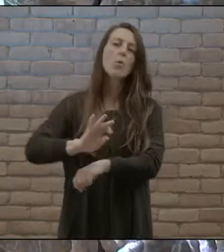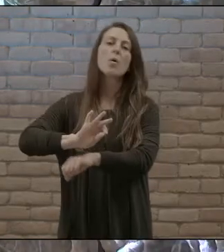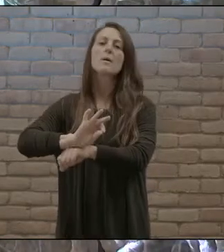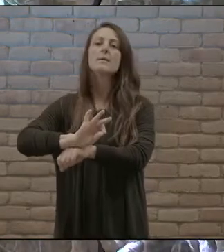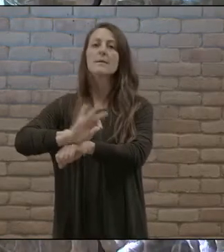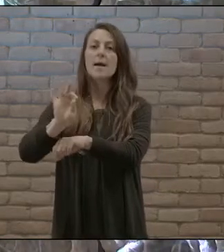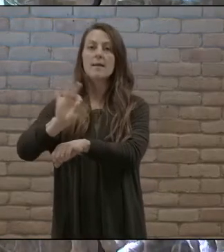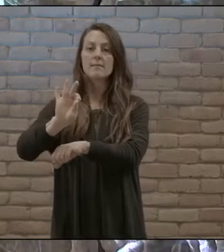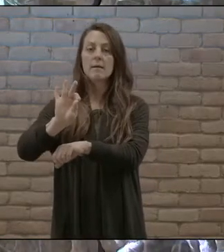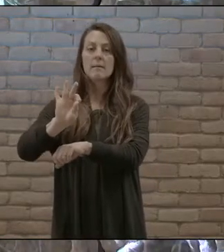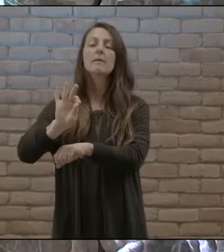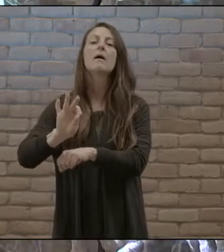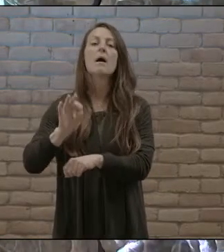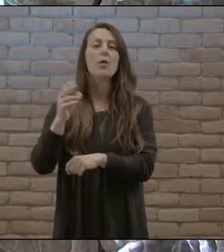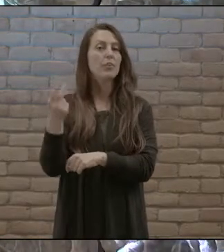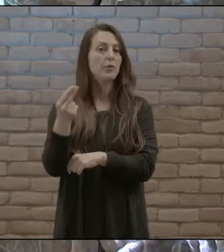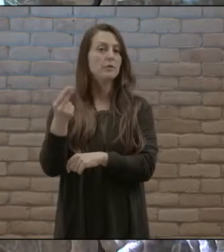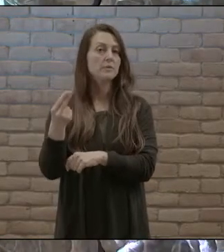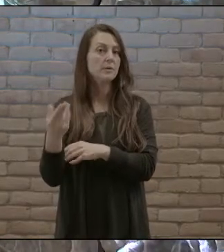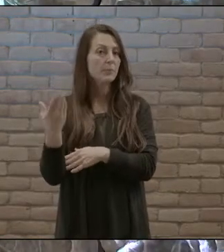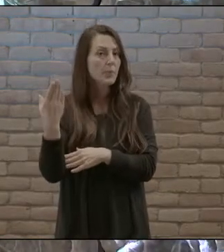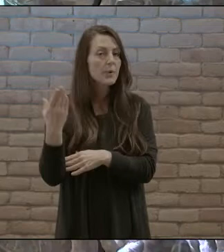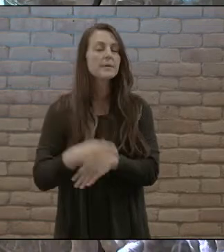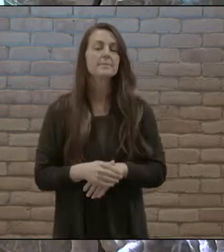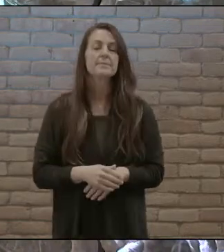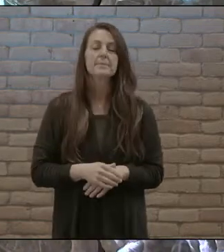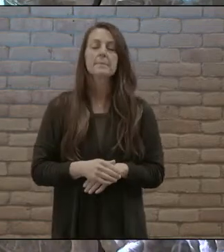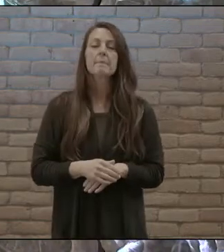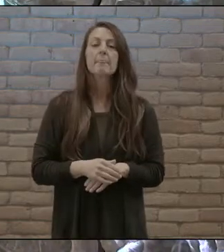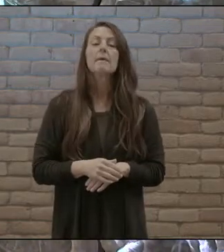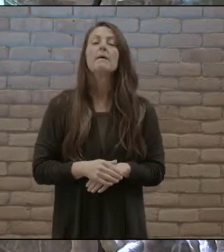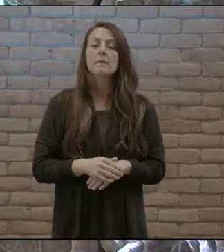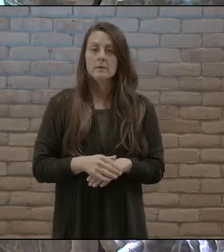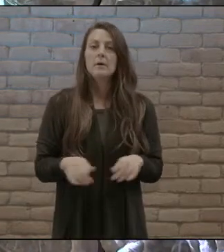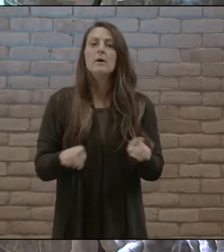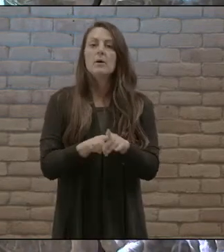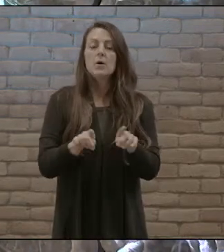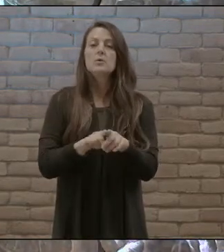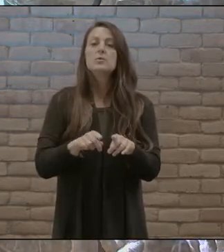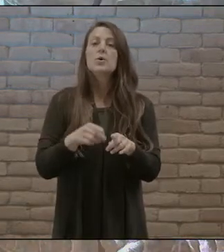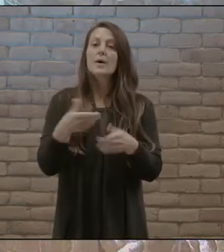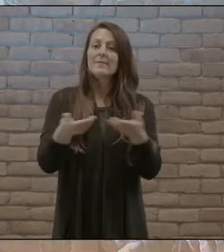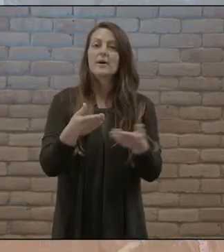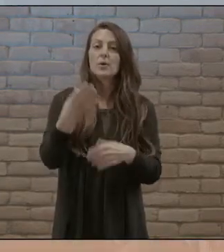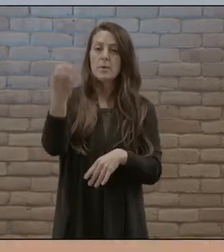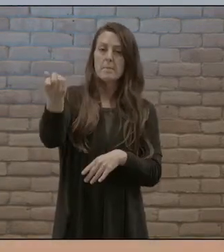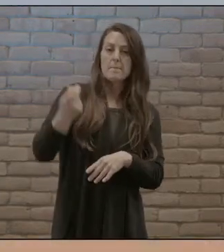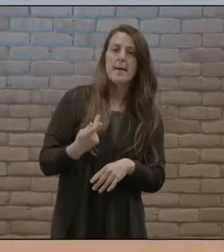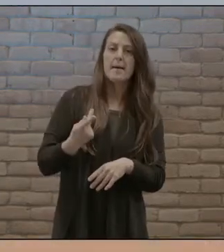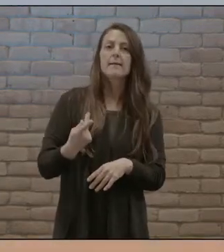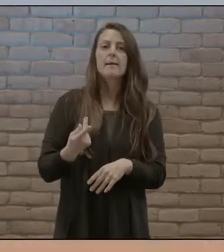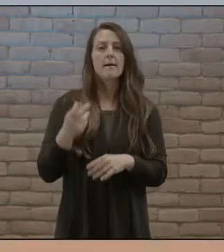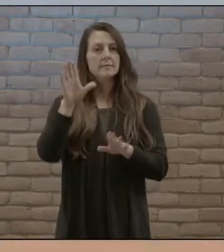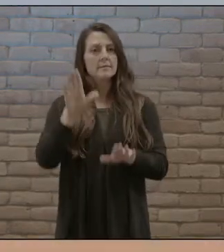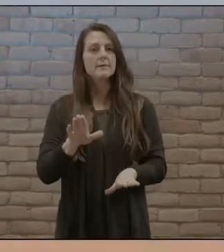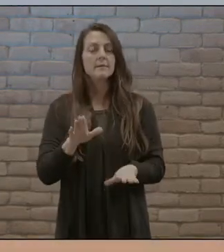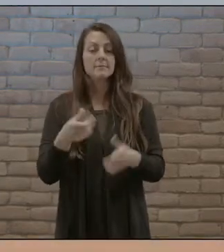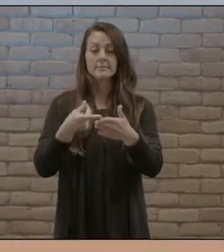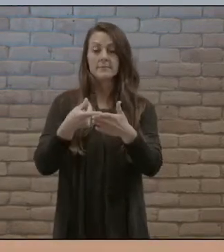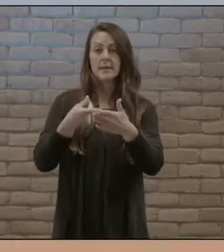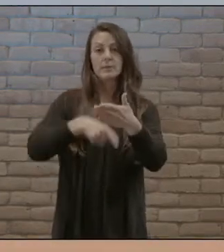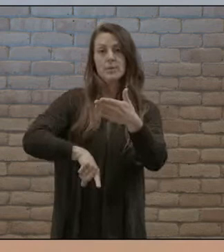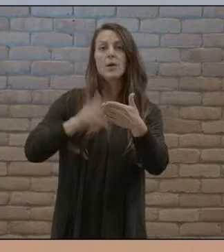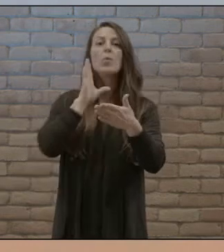a.m. on Thursday morning. And then we also invite you to come back on Sunday. Next week, we are having